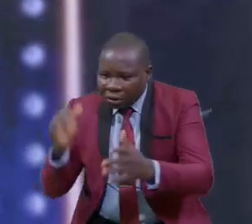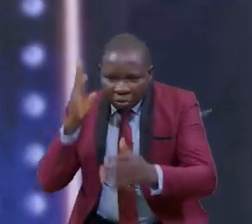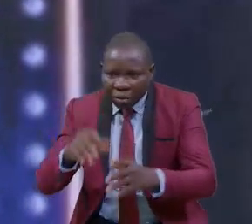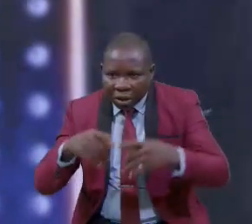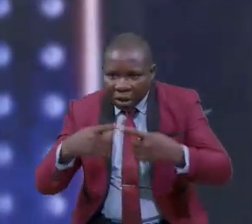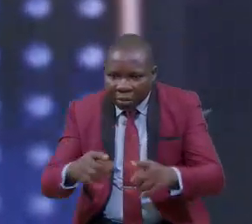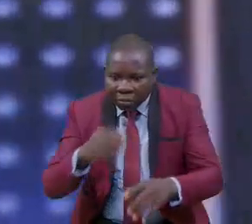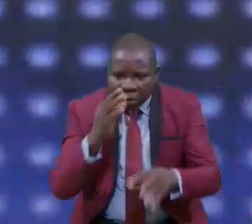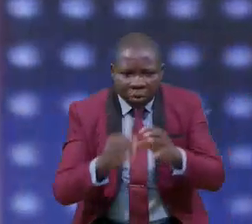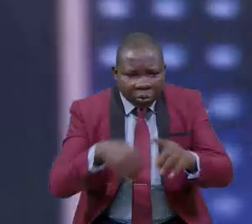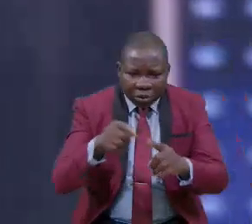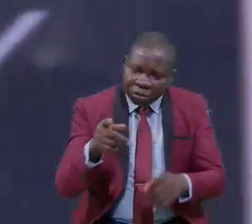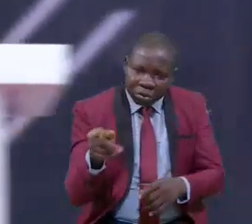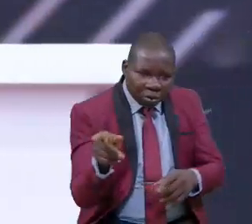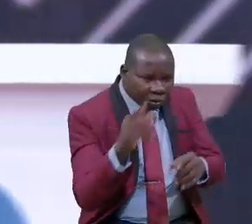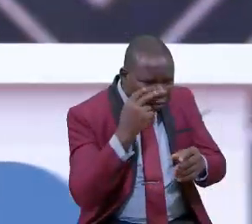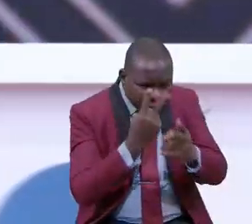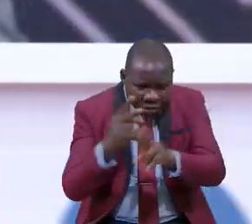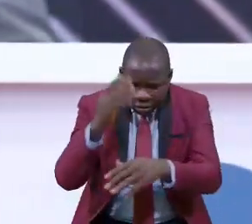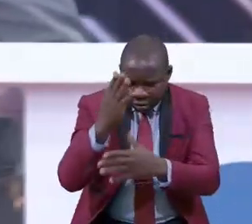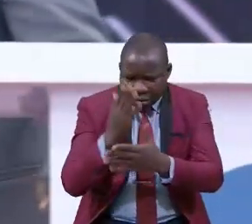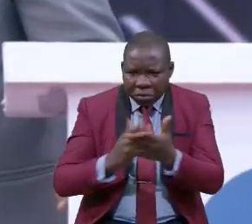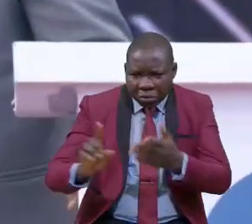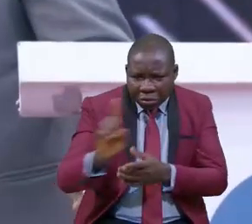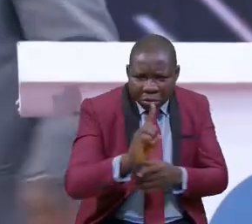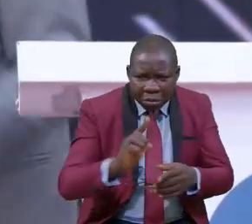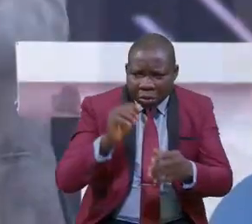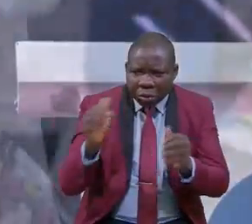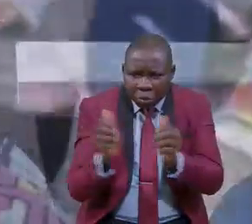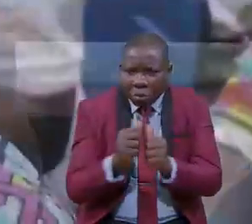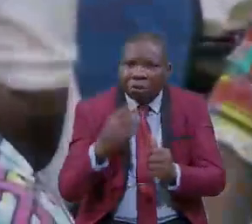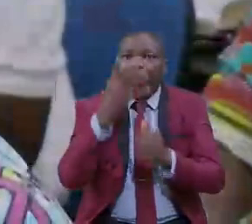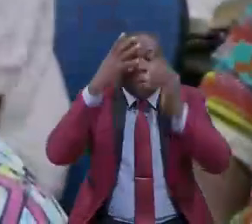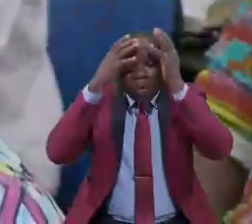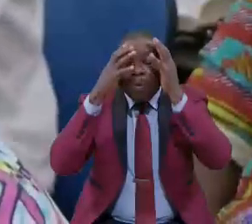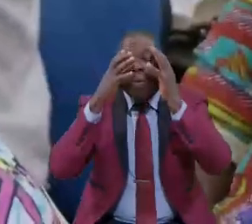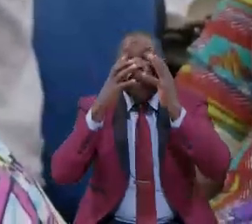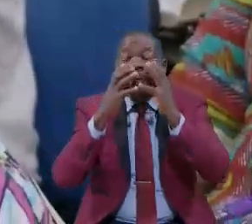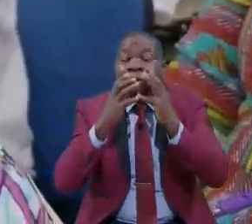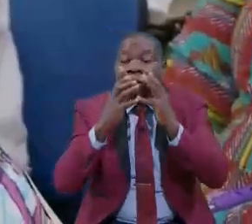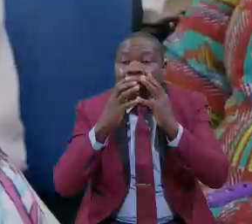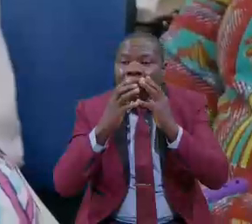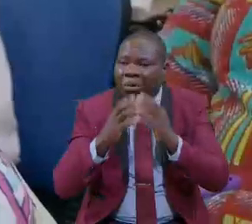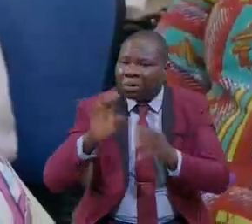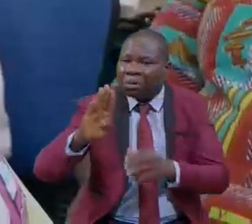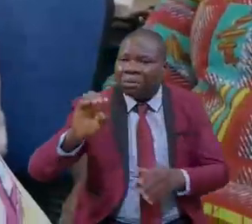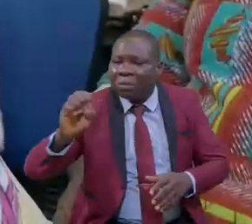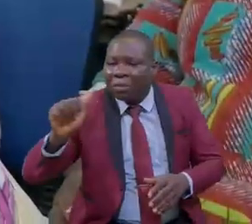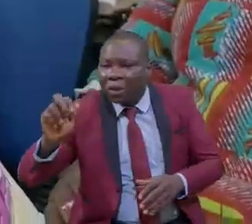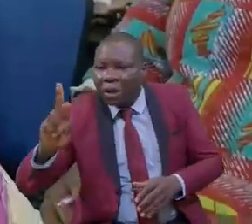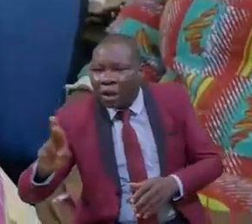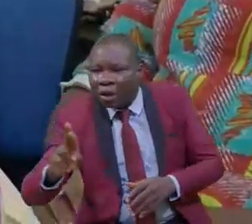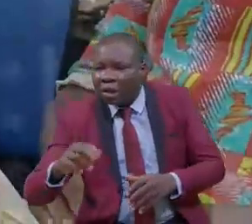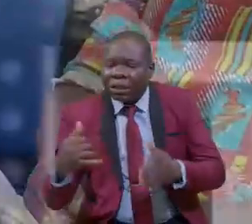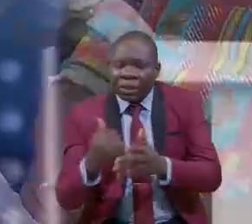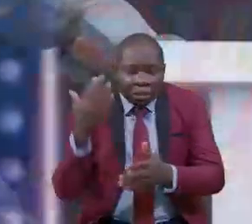dangerous person. If you see this and that, that's very dangerous. If you go to that village, there are some people they